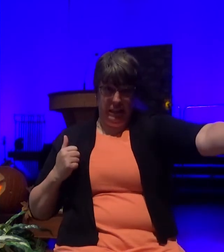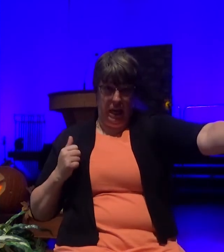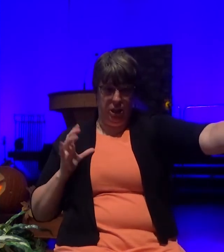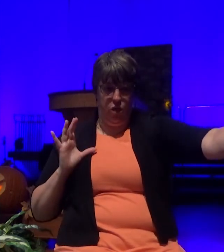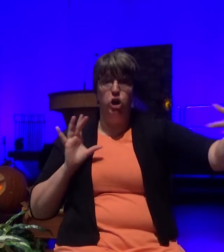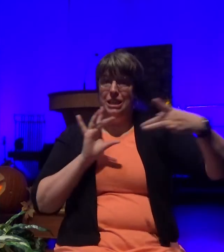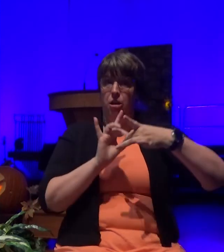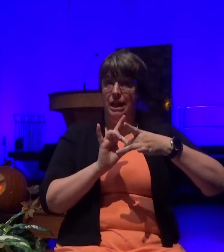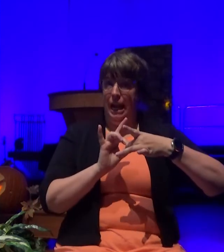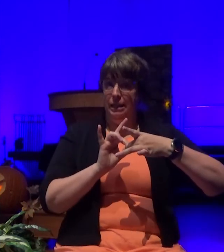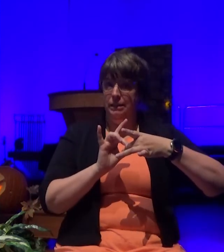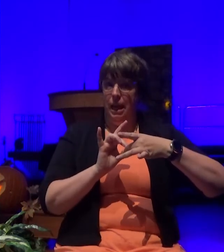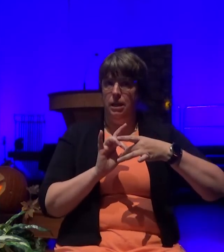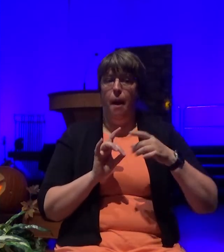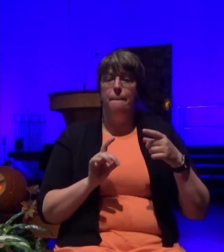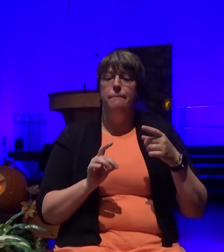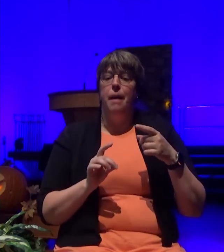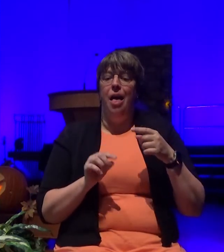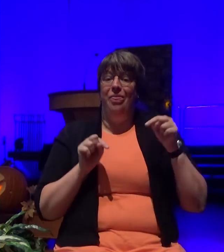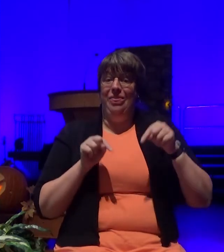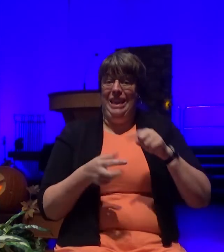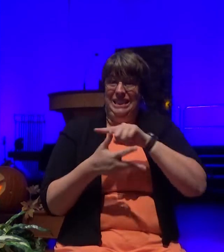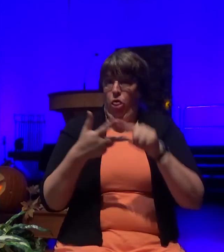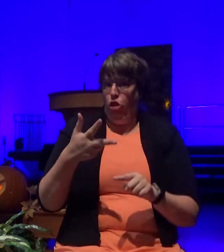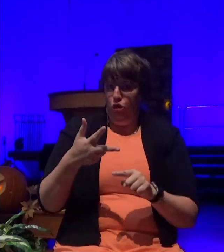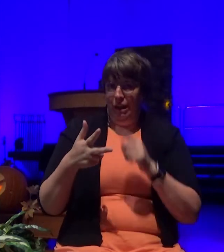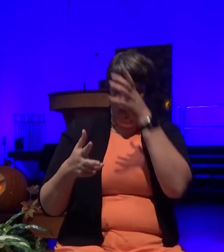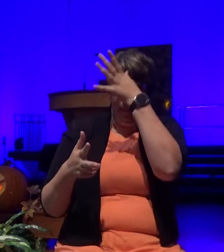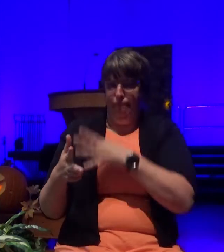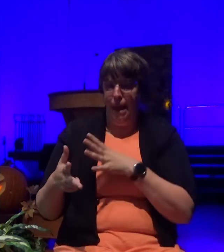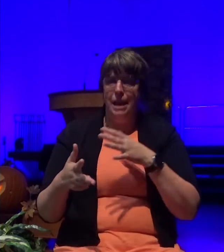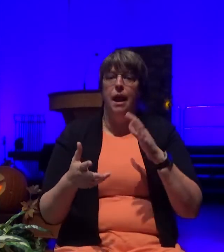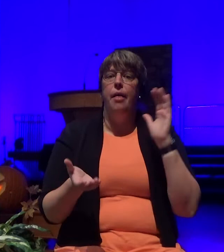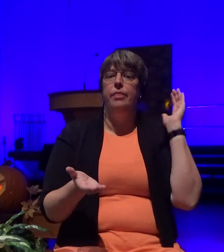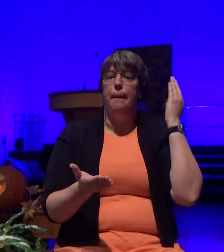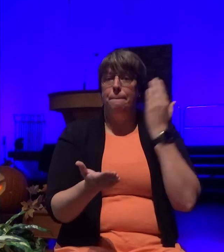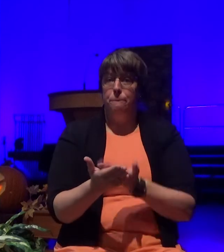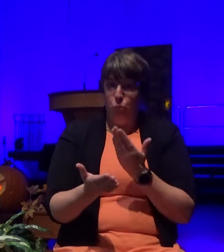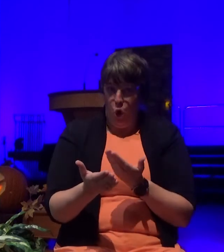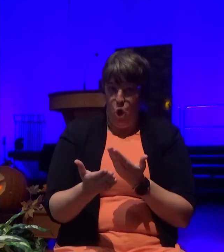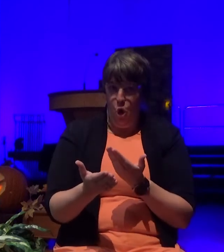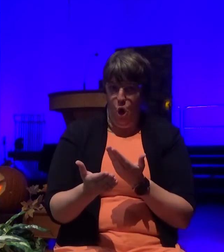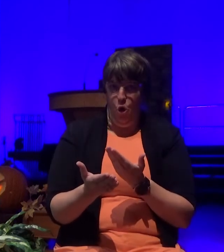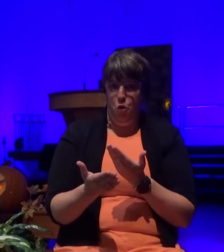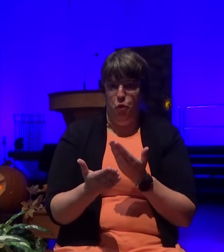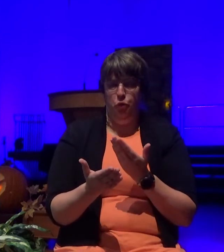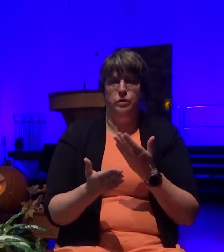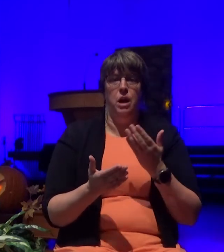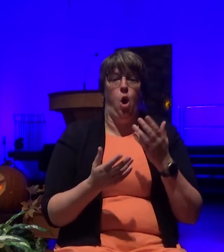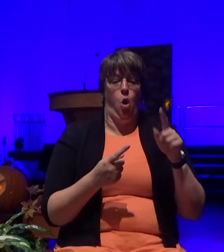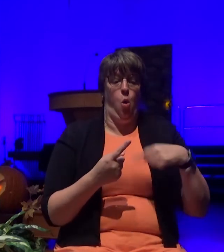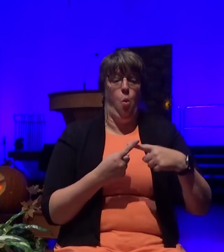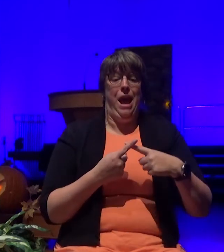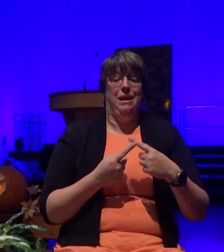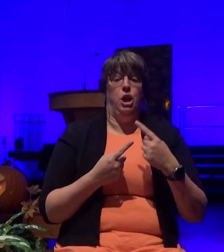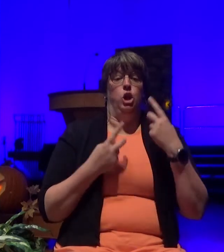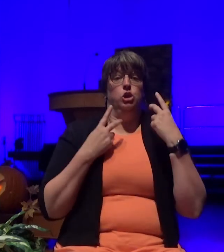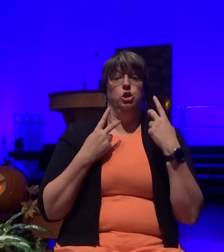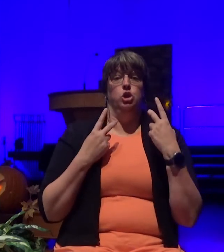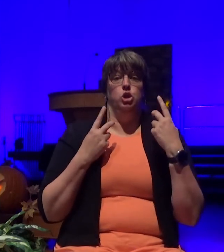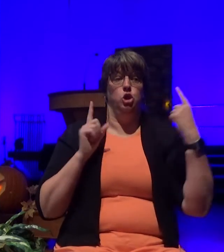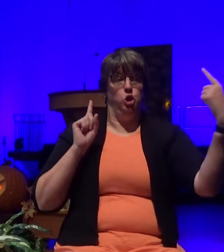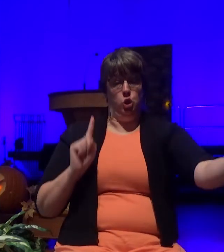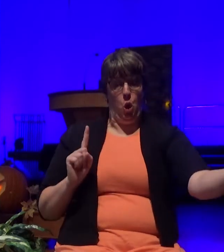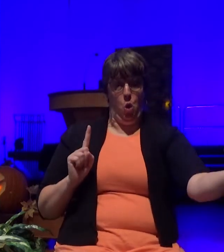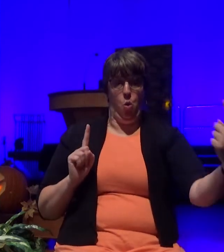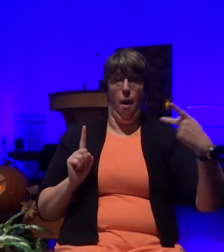that entanglement, it's called entanglement, a mind-boggling phenomenon when two particles behave as one,